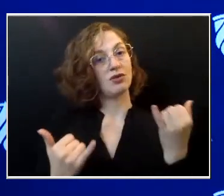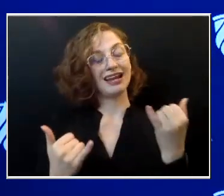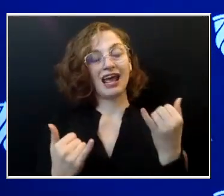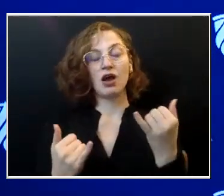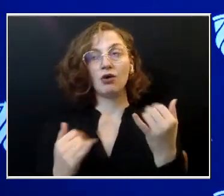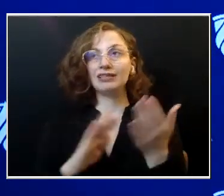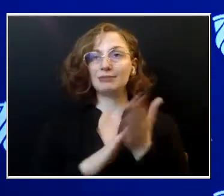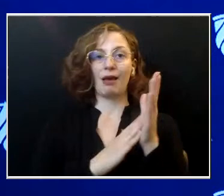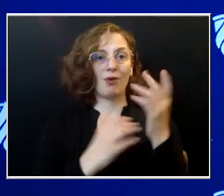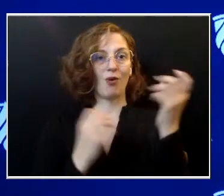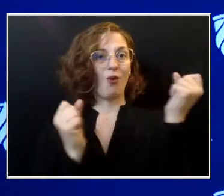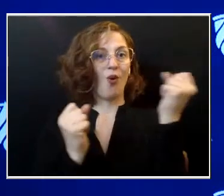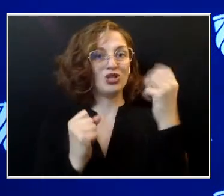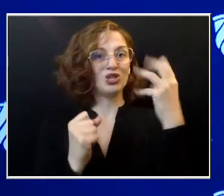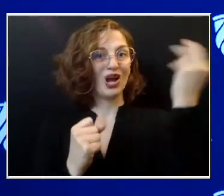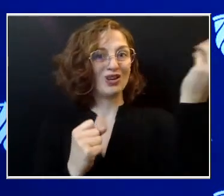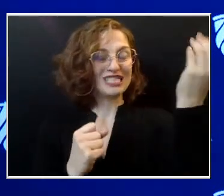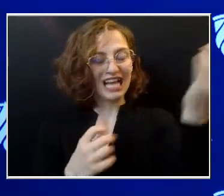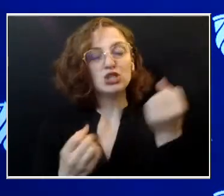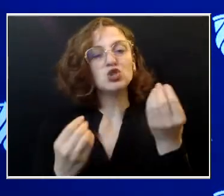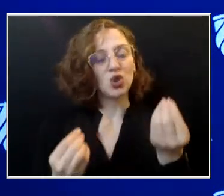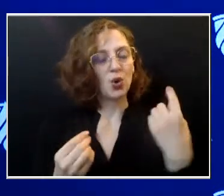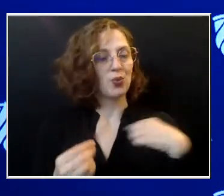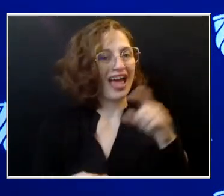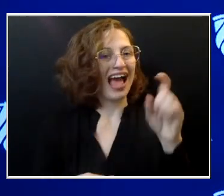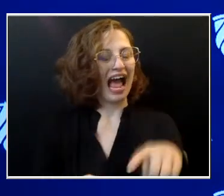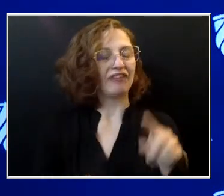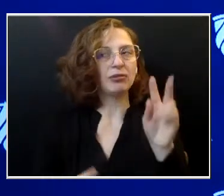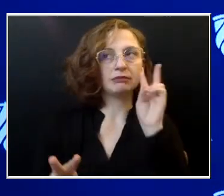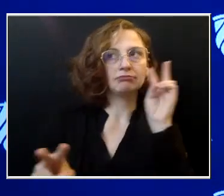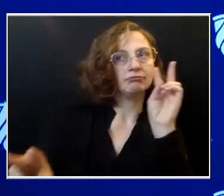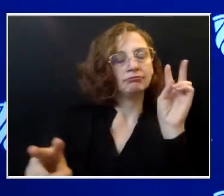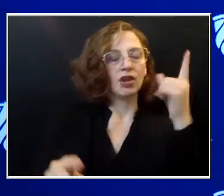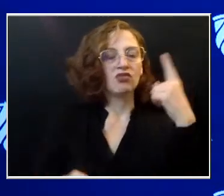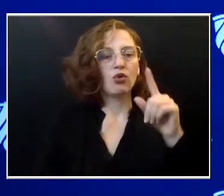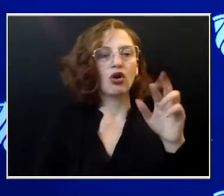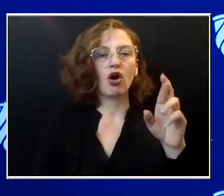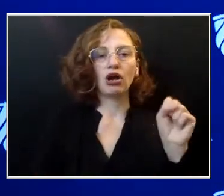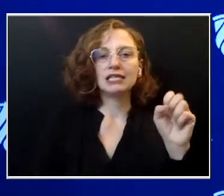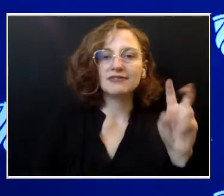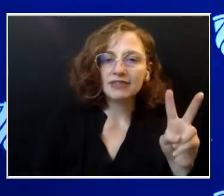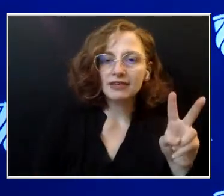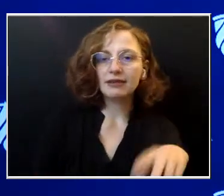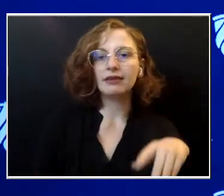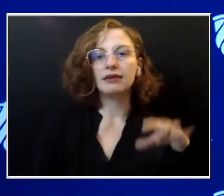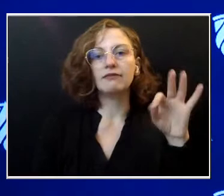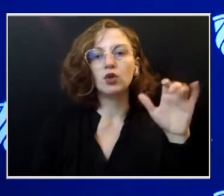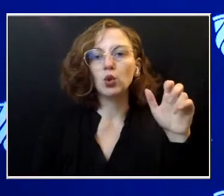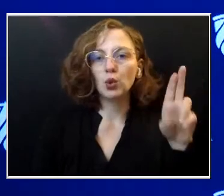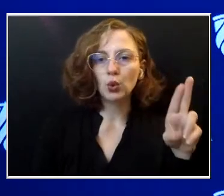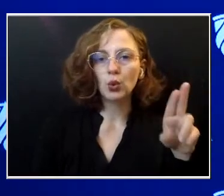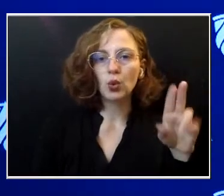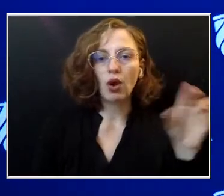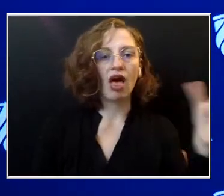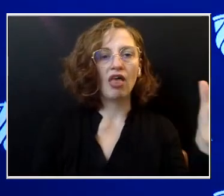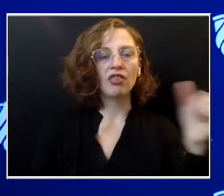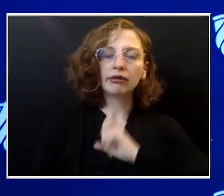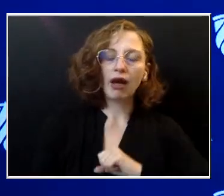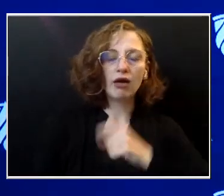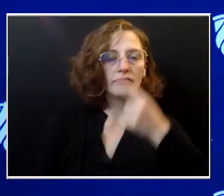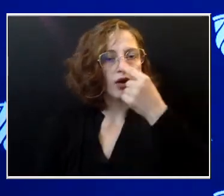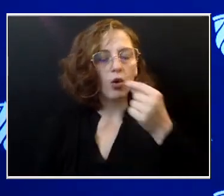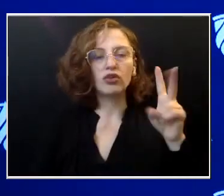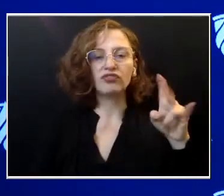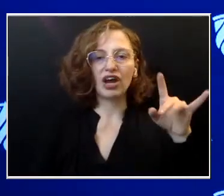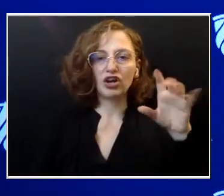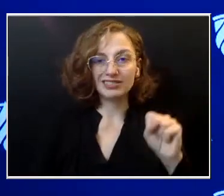RSV, influenza, other common cough and cold viruses as well. But in other news, we do